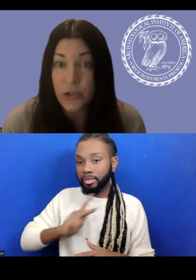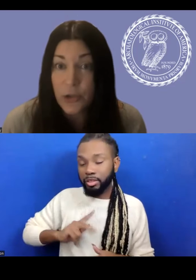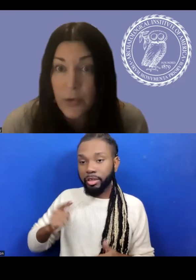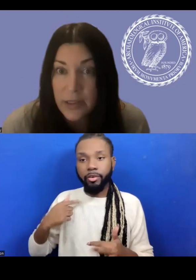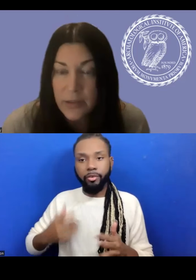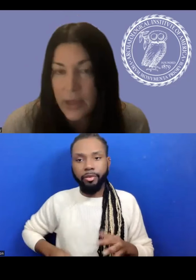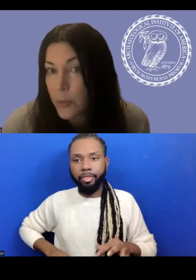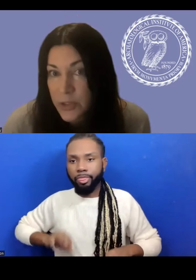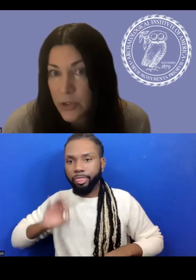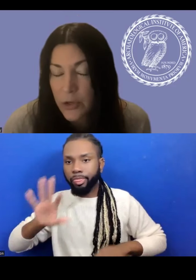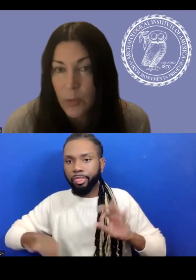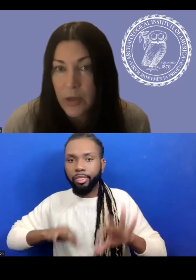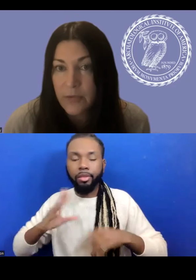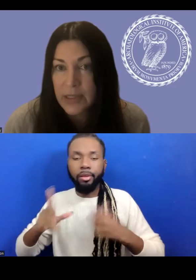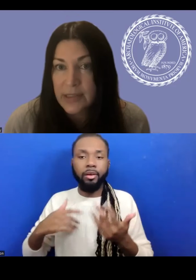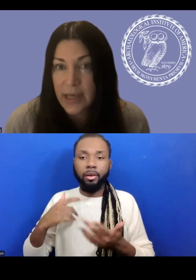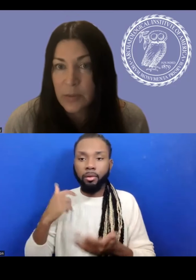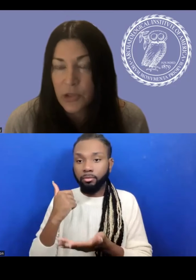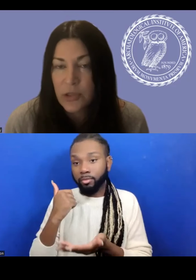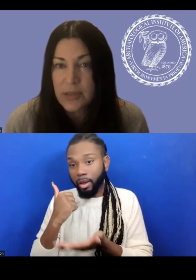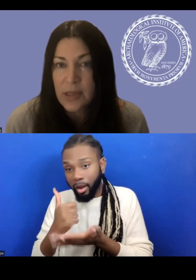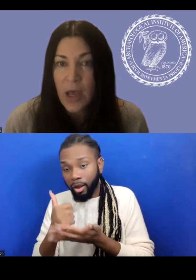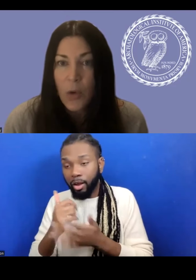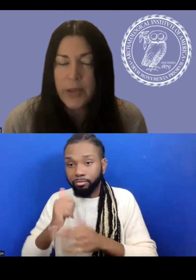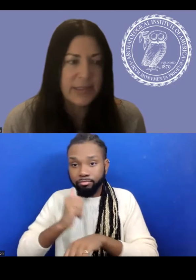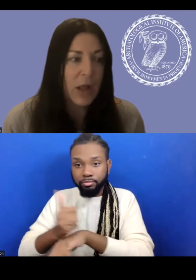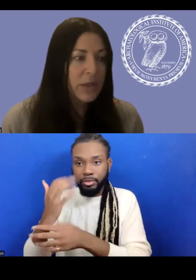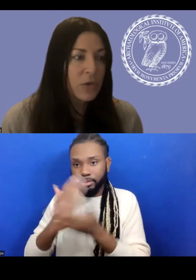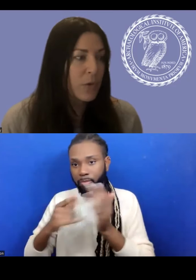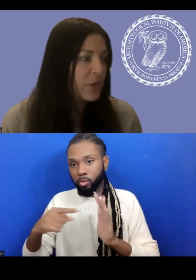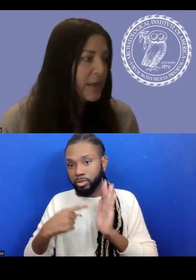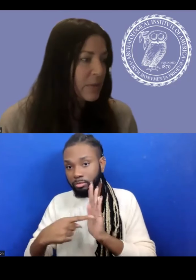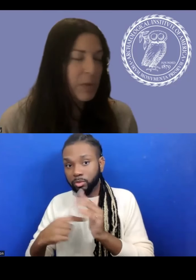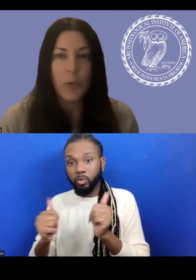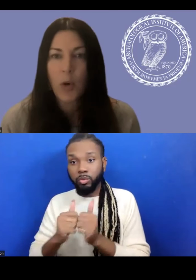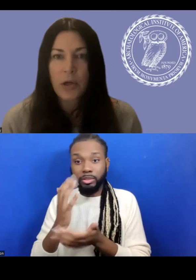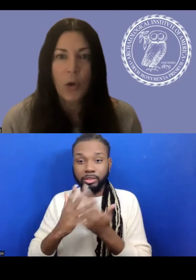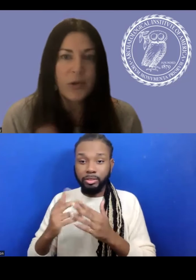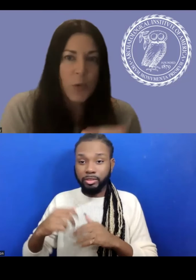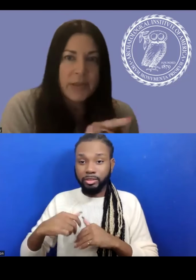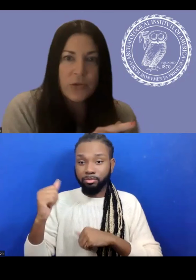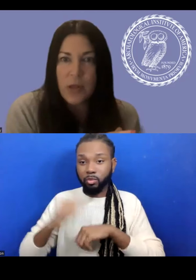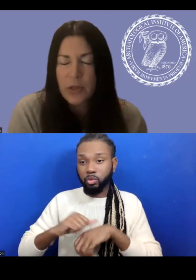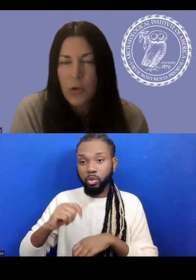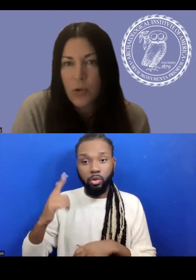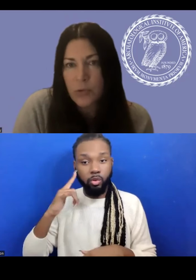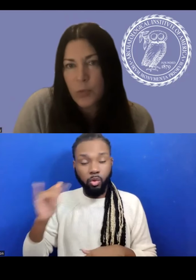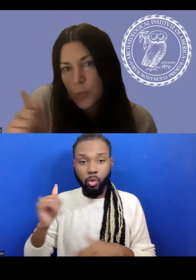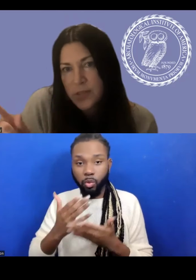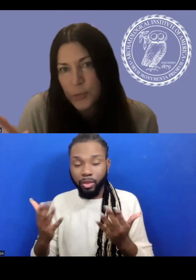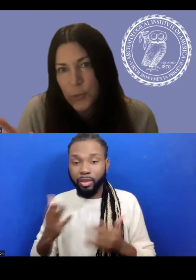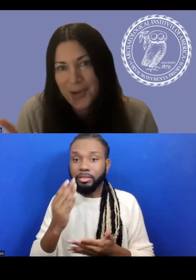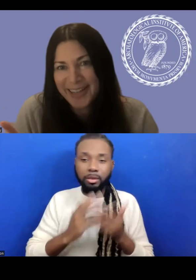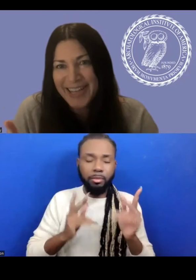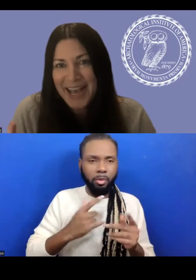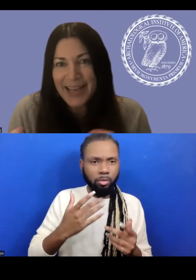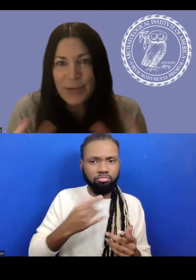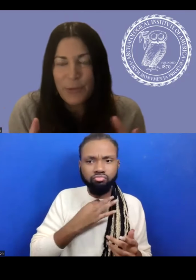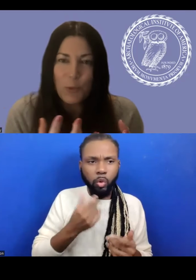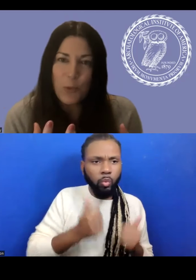and I helped to curate one of these exhibitions with solid gold things, and people want to know which ones are solid gold, which ones are